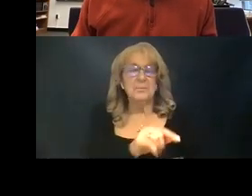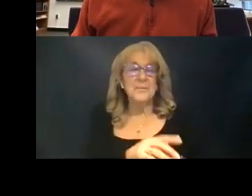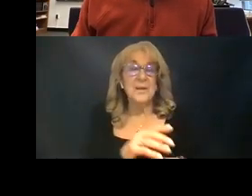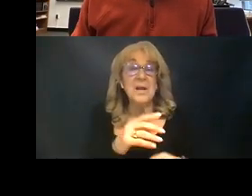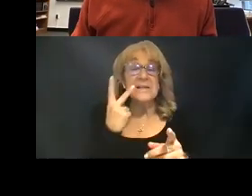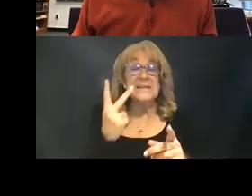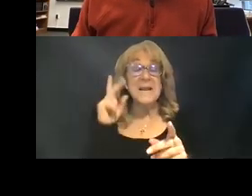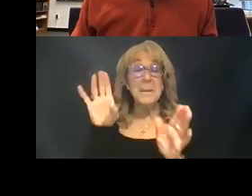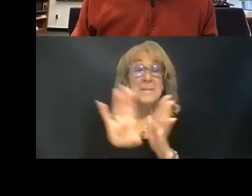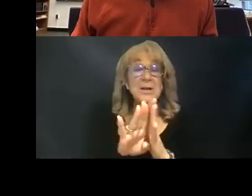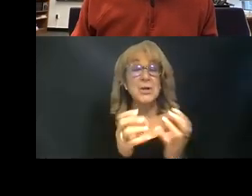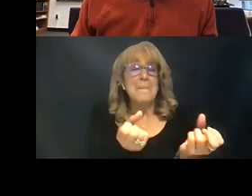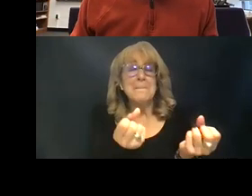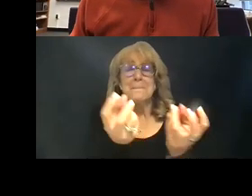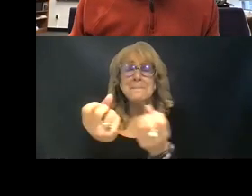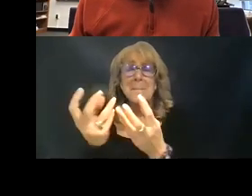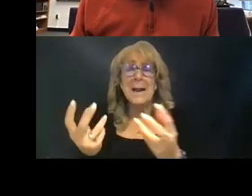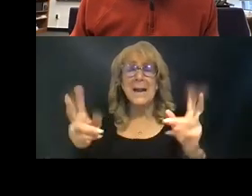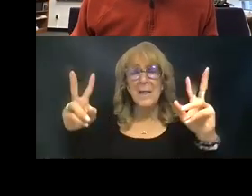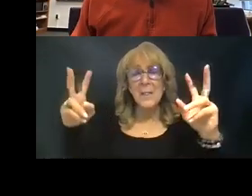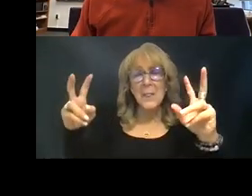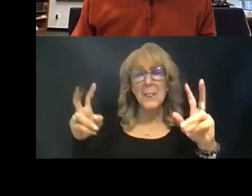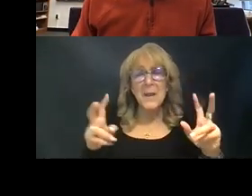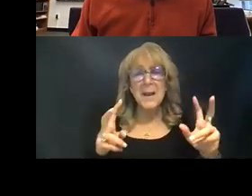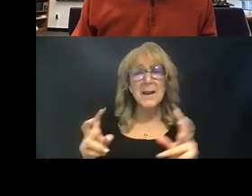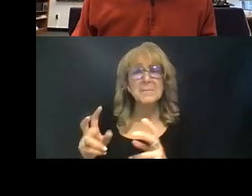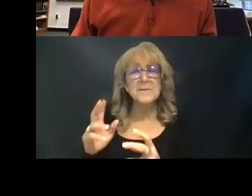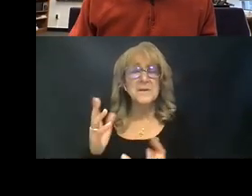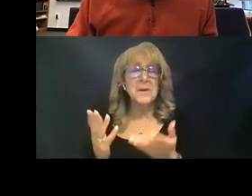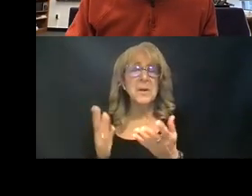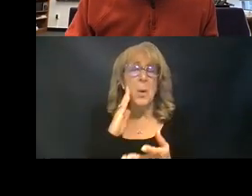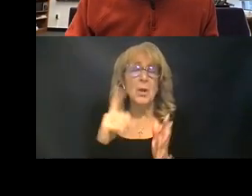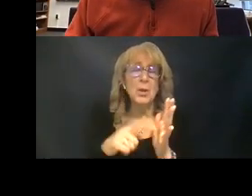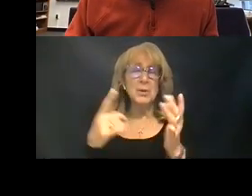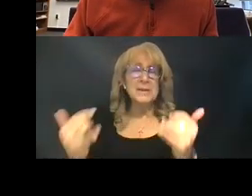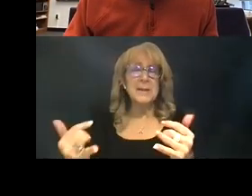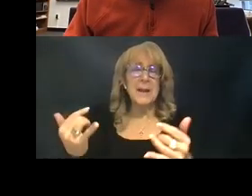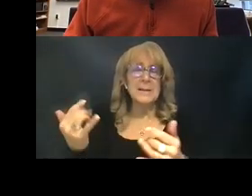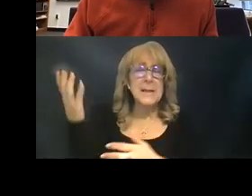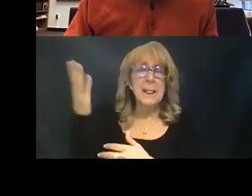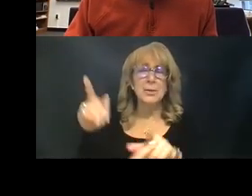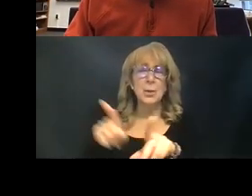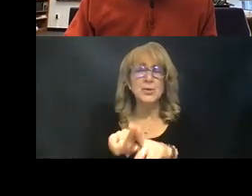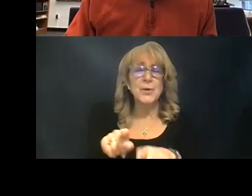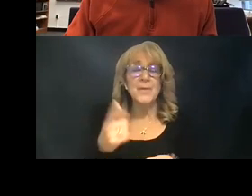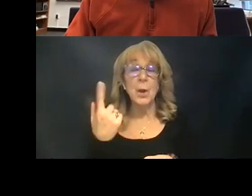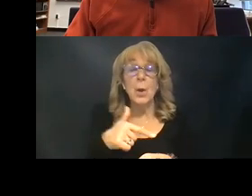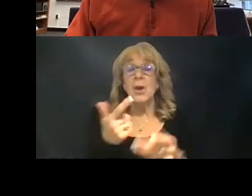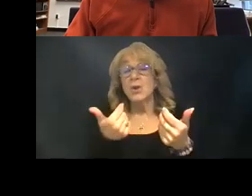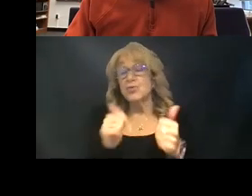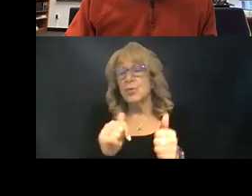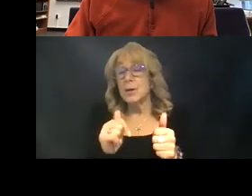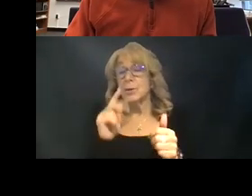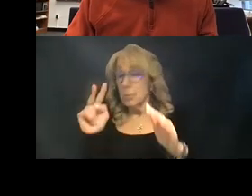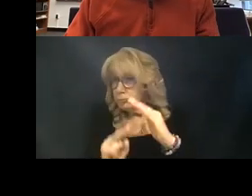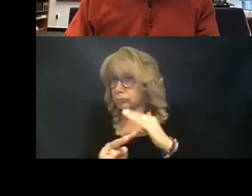many of the themes that you might also see in today's lecture. Now, we tried to anticipate some of the things that you